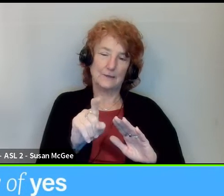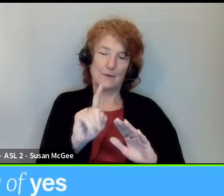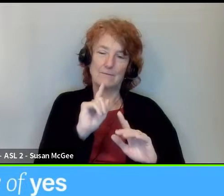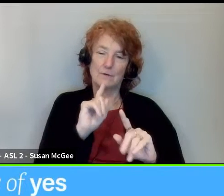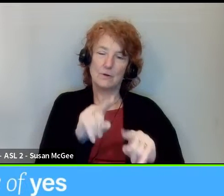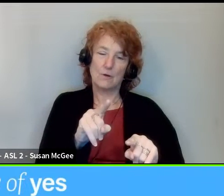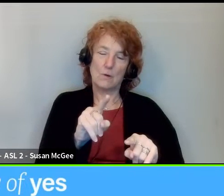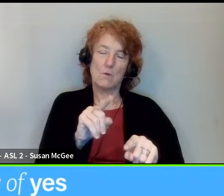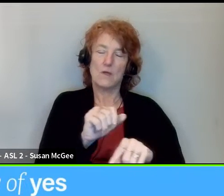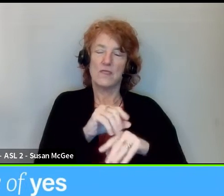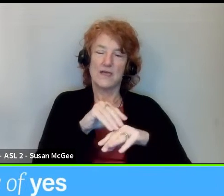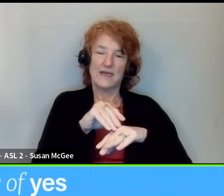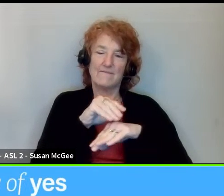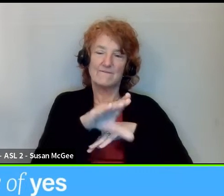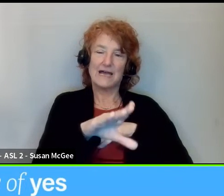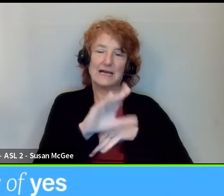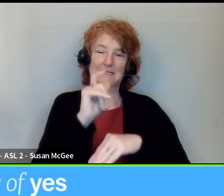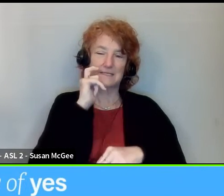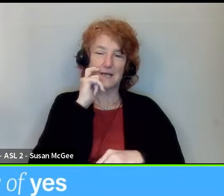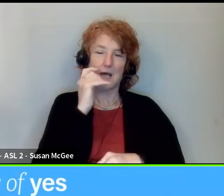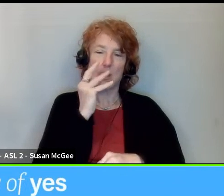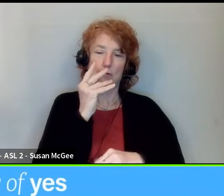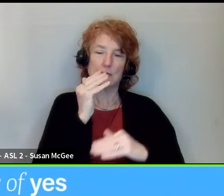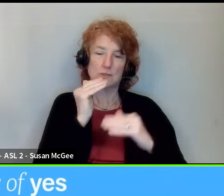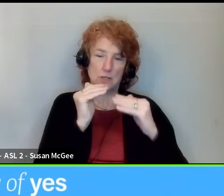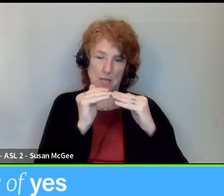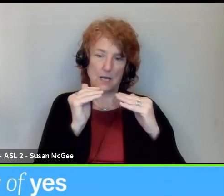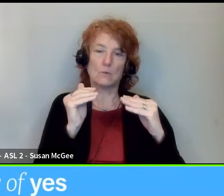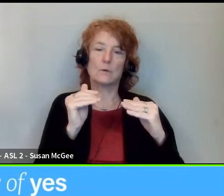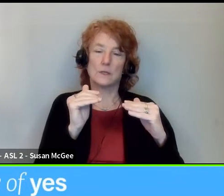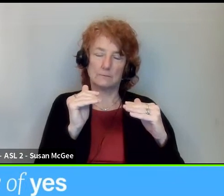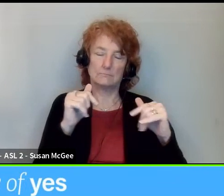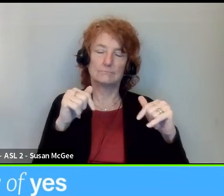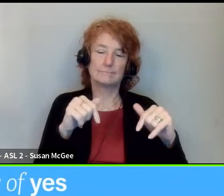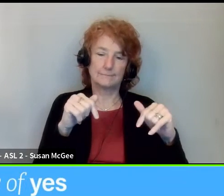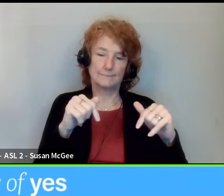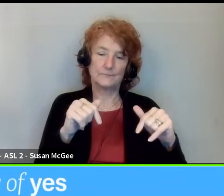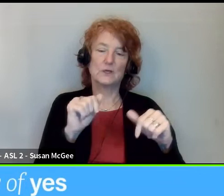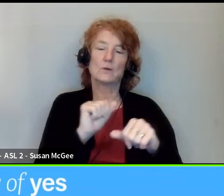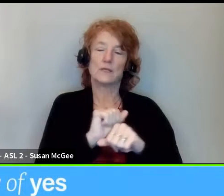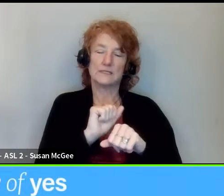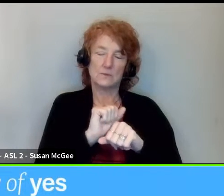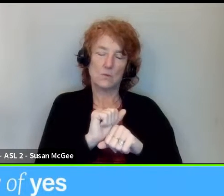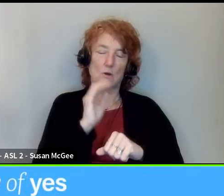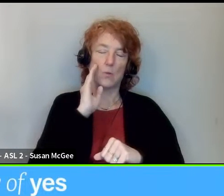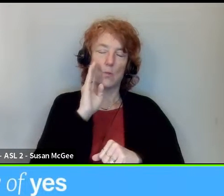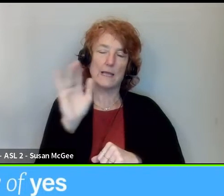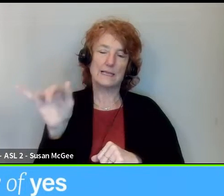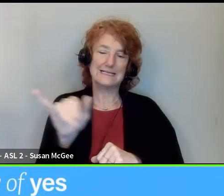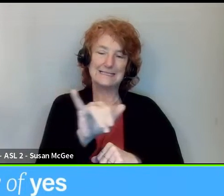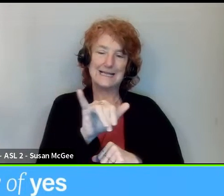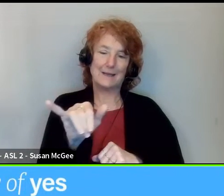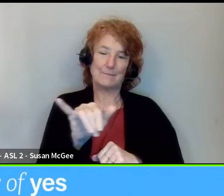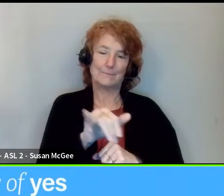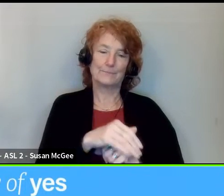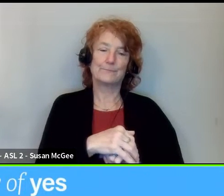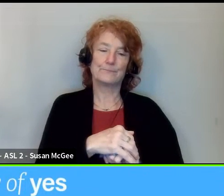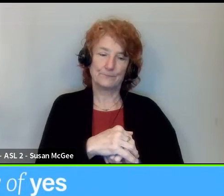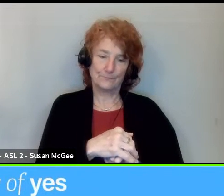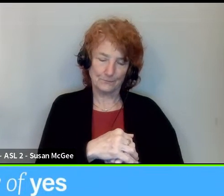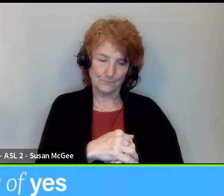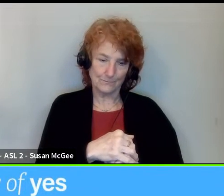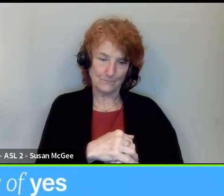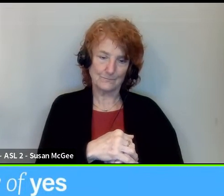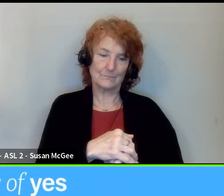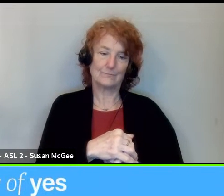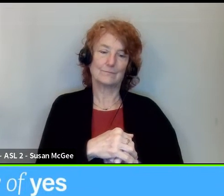racial equity. So this will include a racial equity report the same way that other citywide zoning text amendments like City